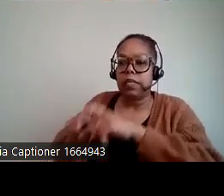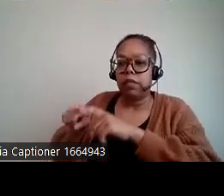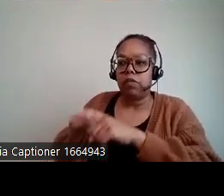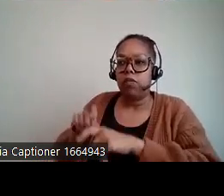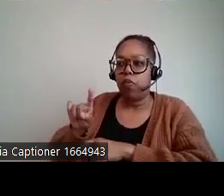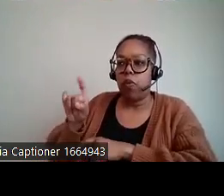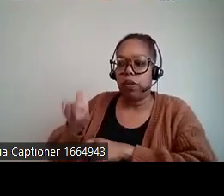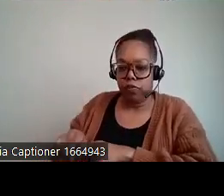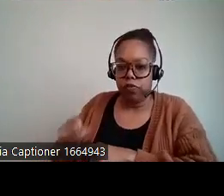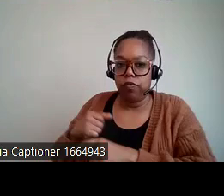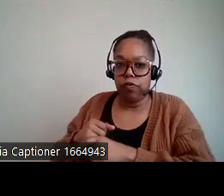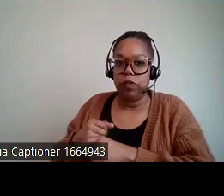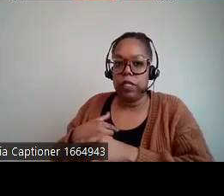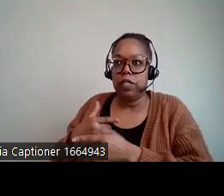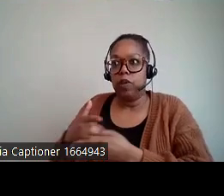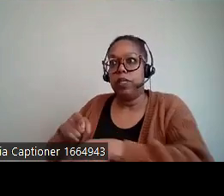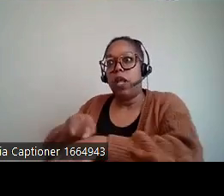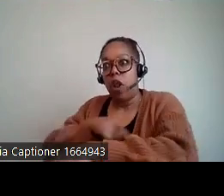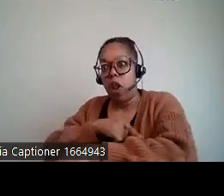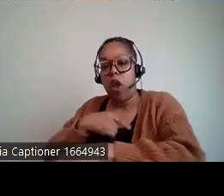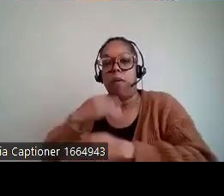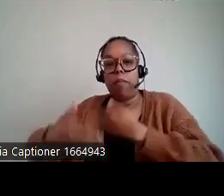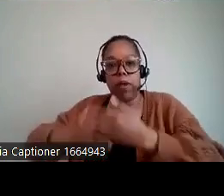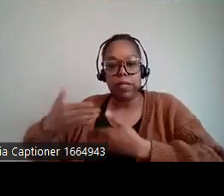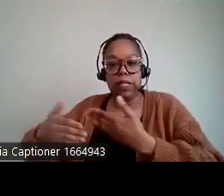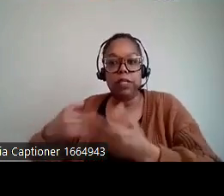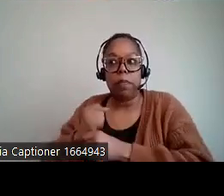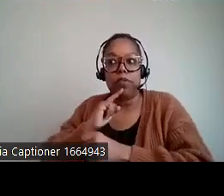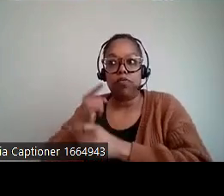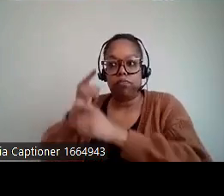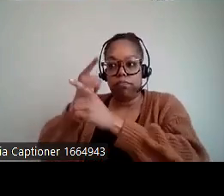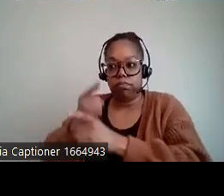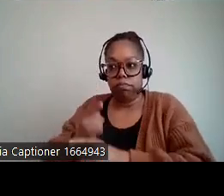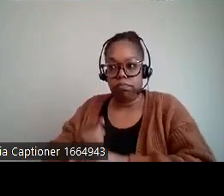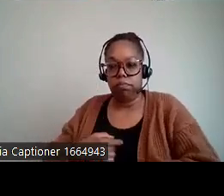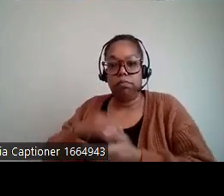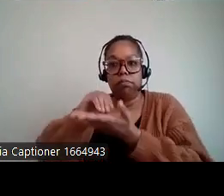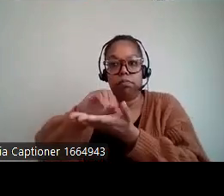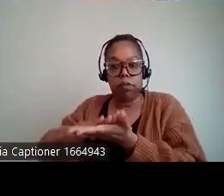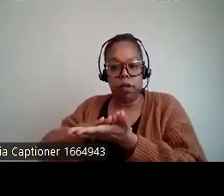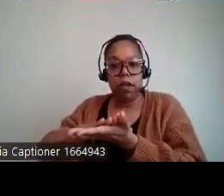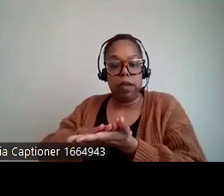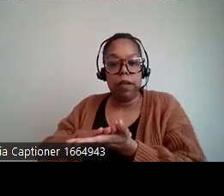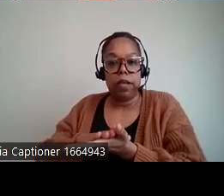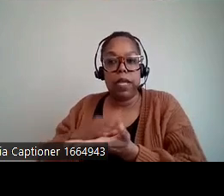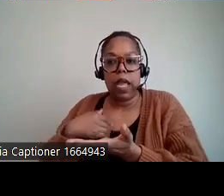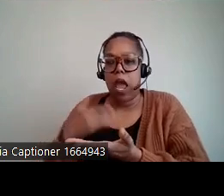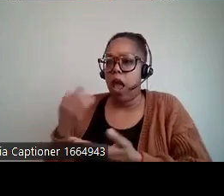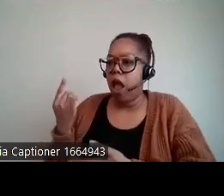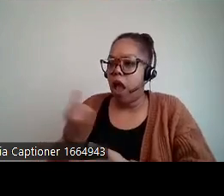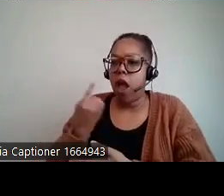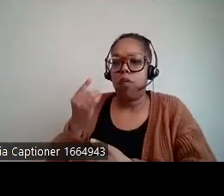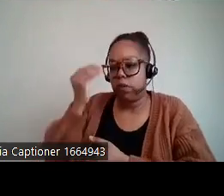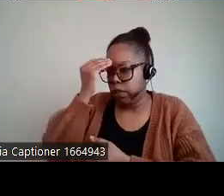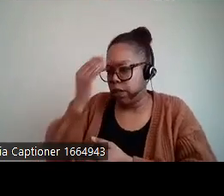So kind of this long, process to make an accurate record. And I always tell families that as, I talk